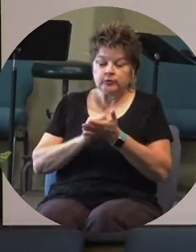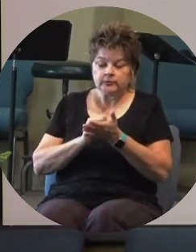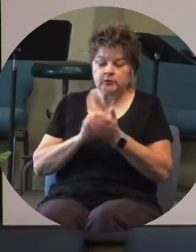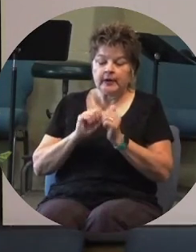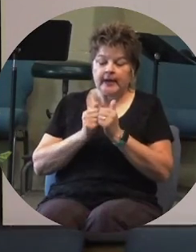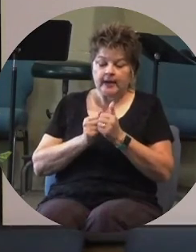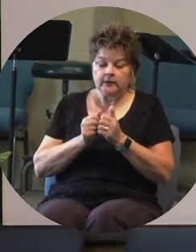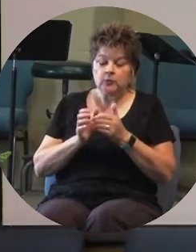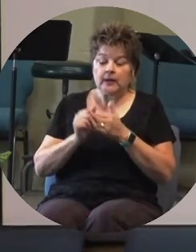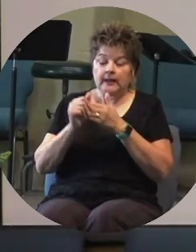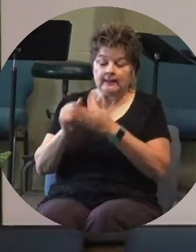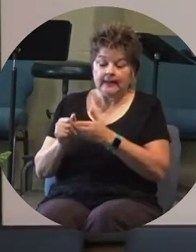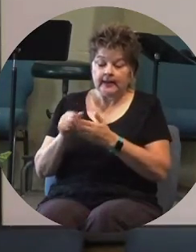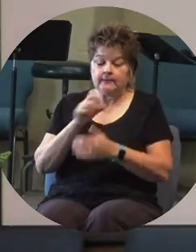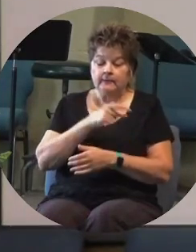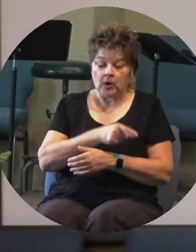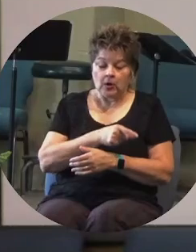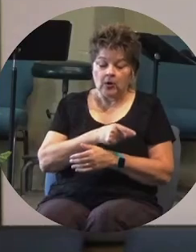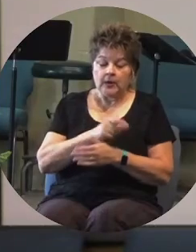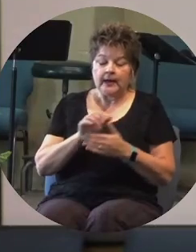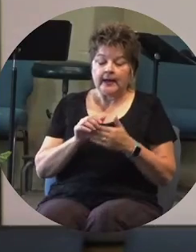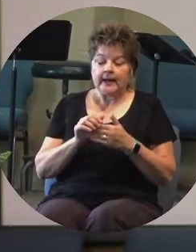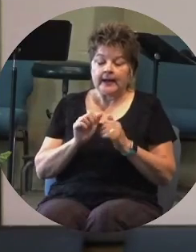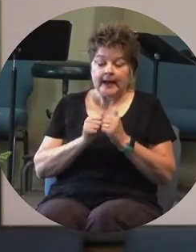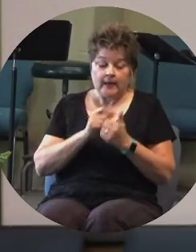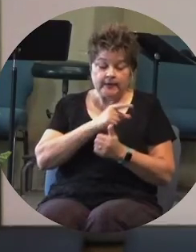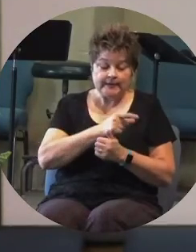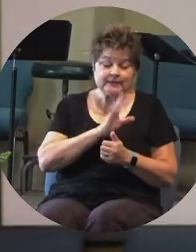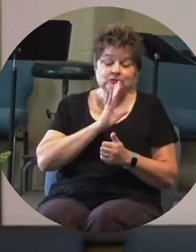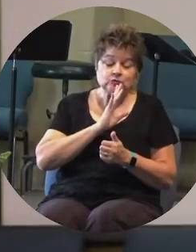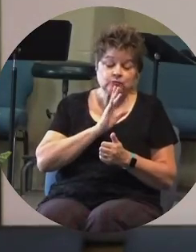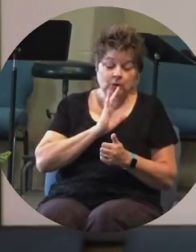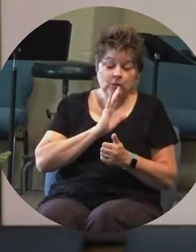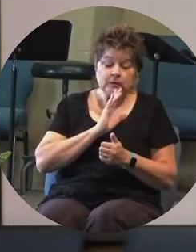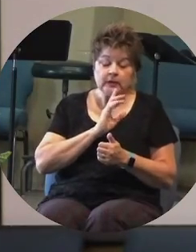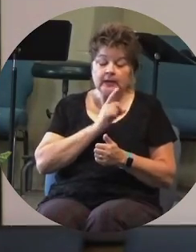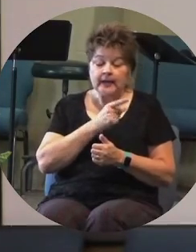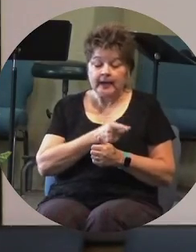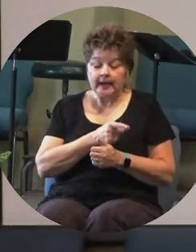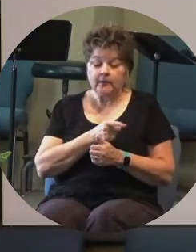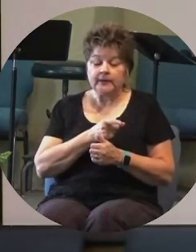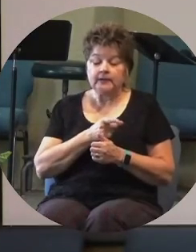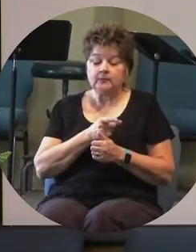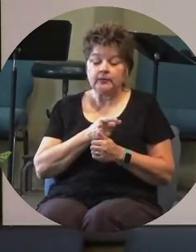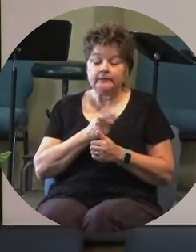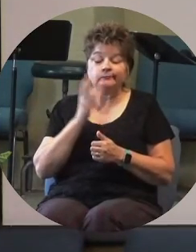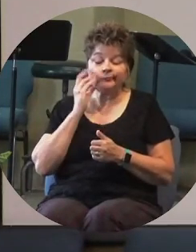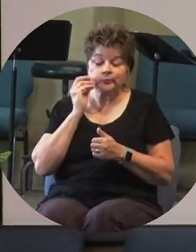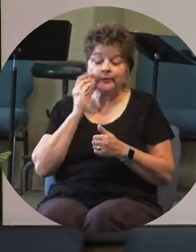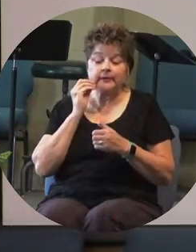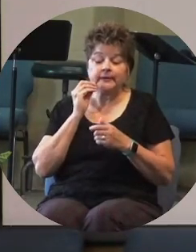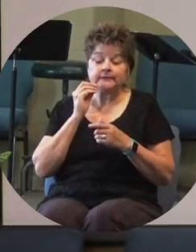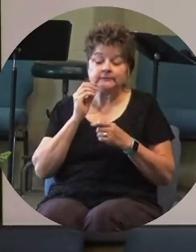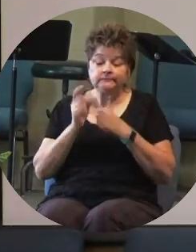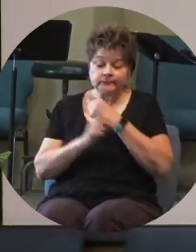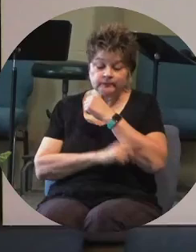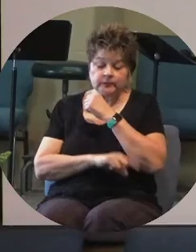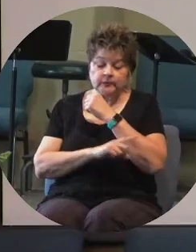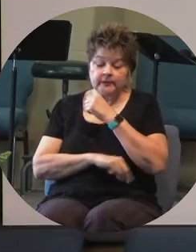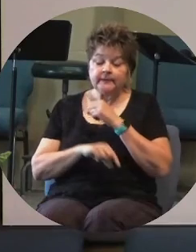led Paul, how he spoke, how he would suffer the consequences and do it with joy.